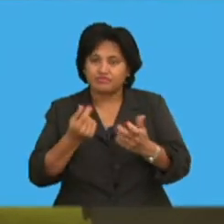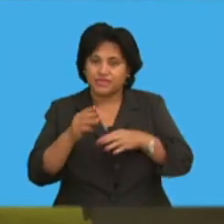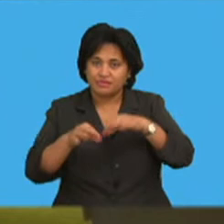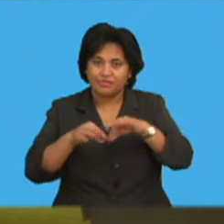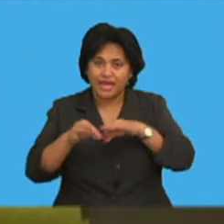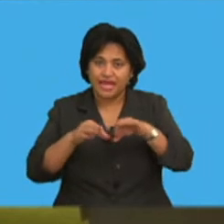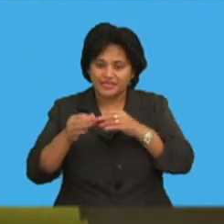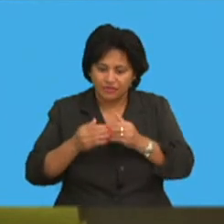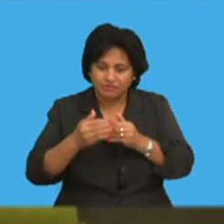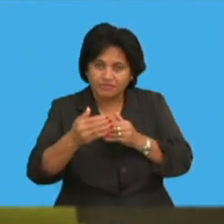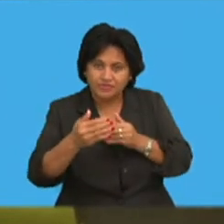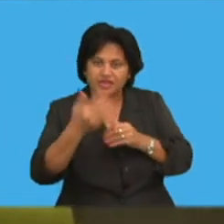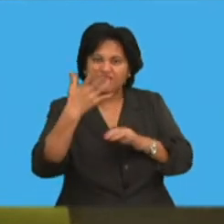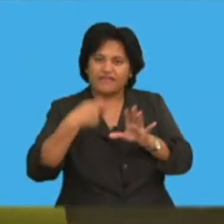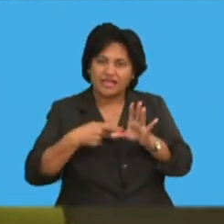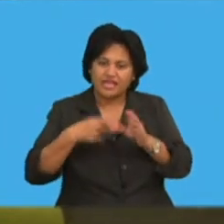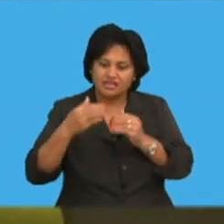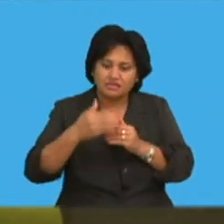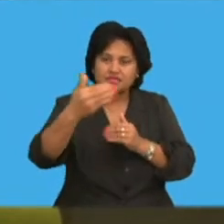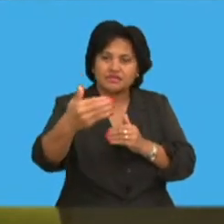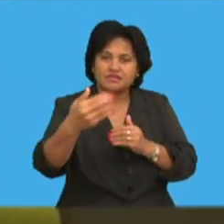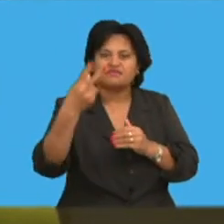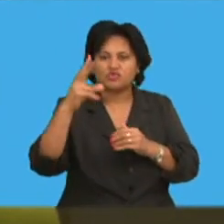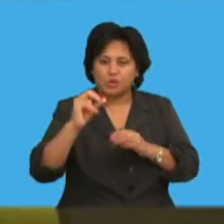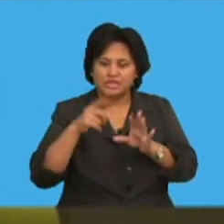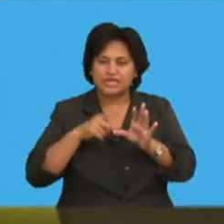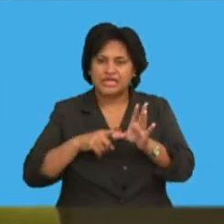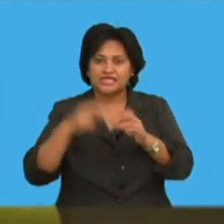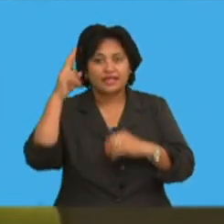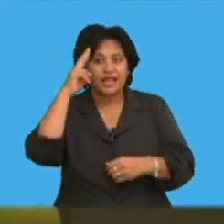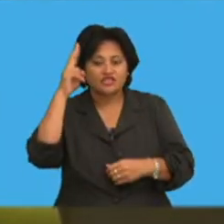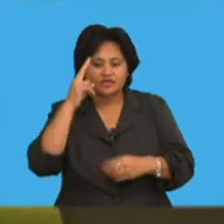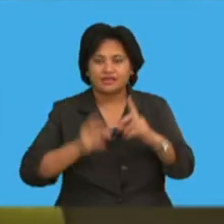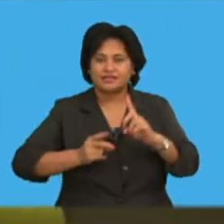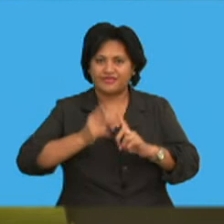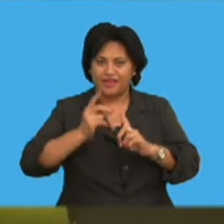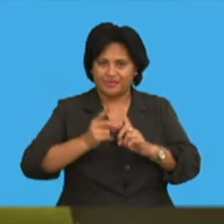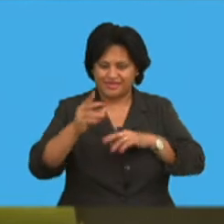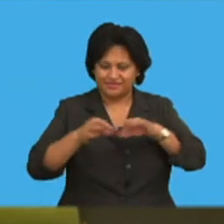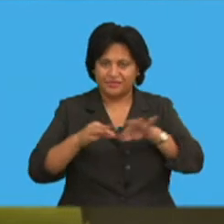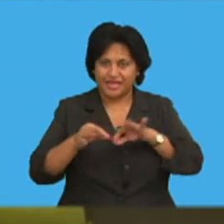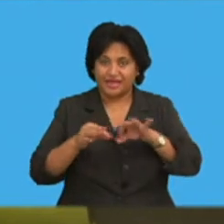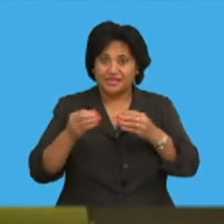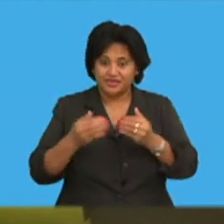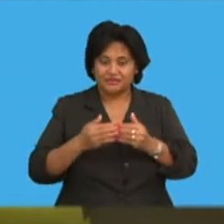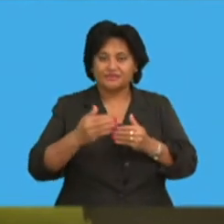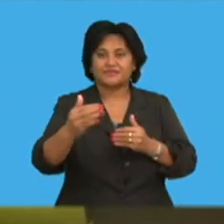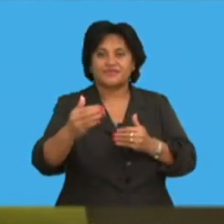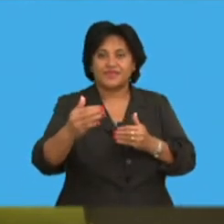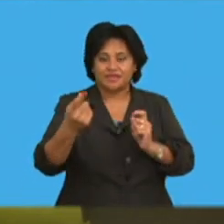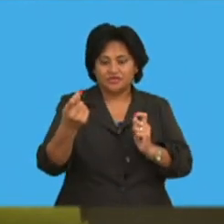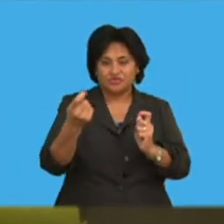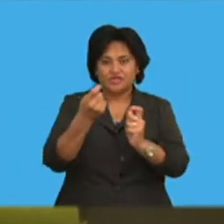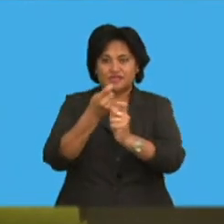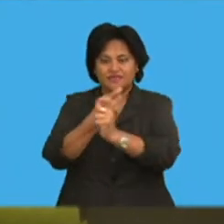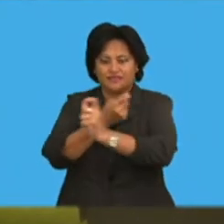and our 20-year National Development Plan. And the vision in the National Development Plan is transforming Fiji,